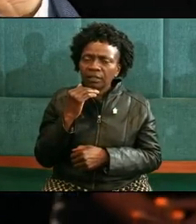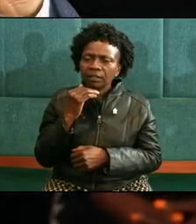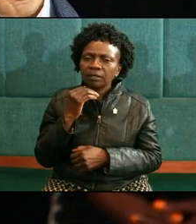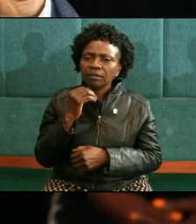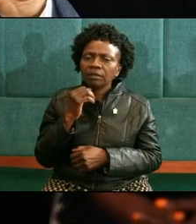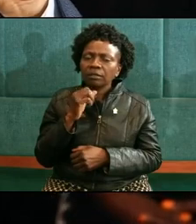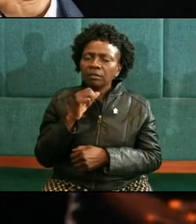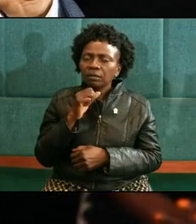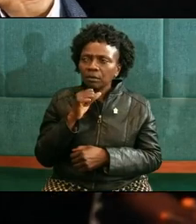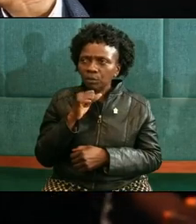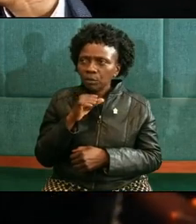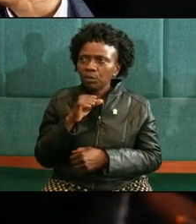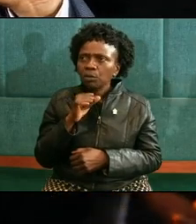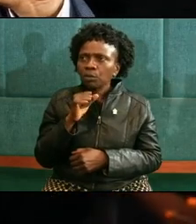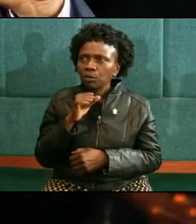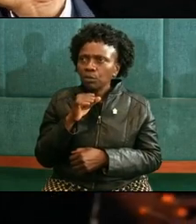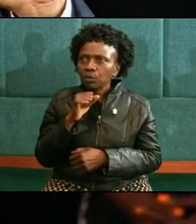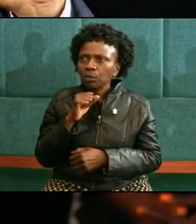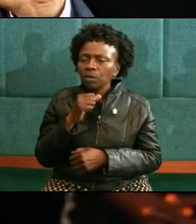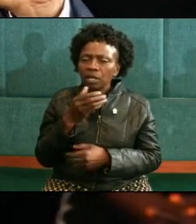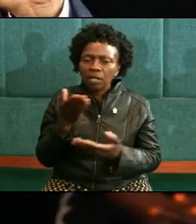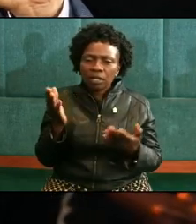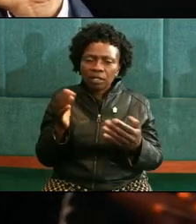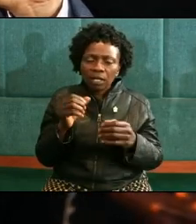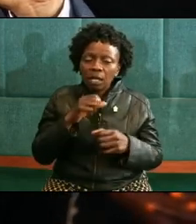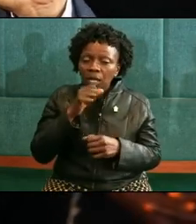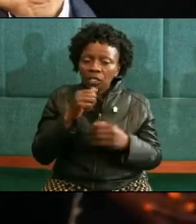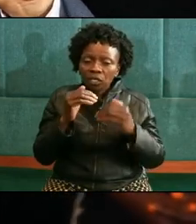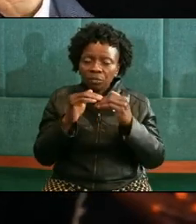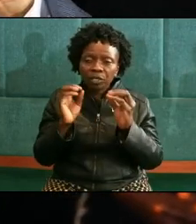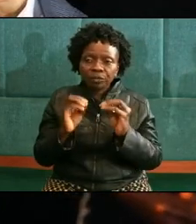Oh, there's no age limit.